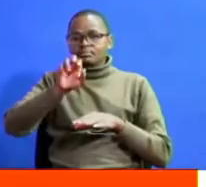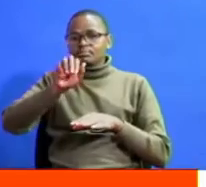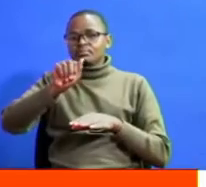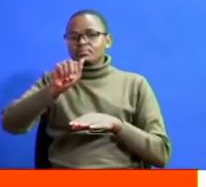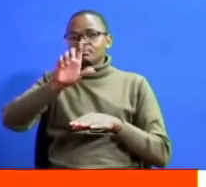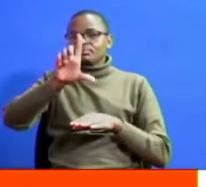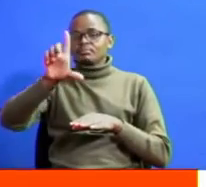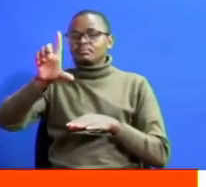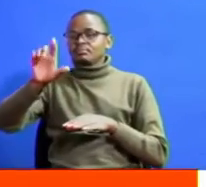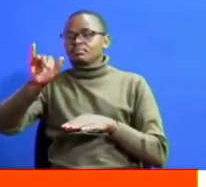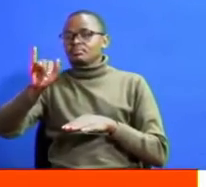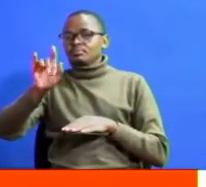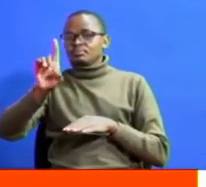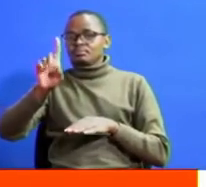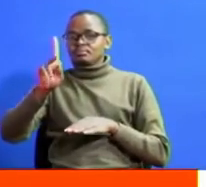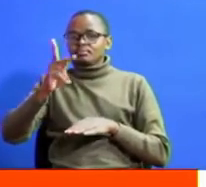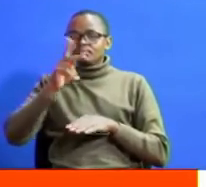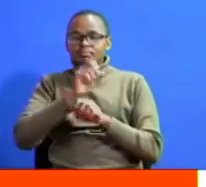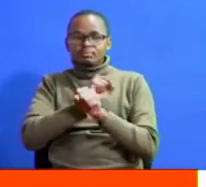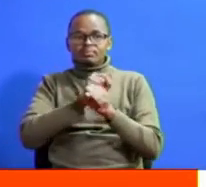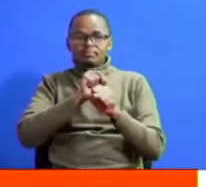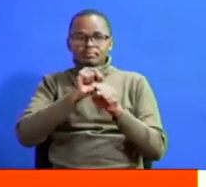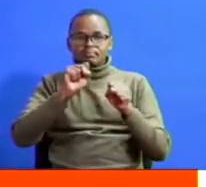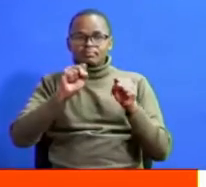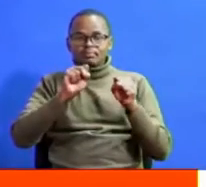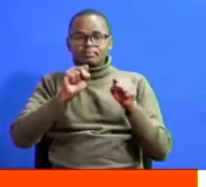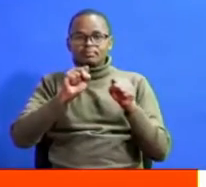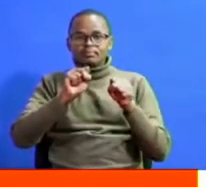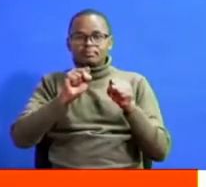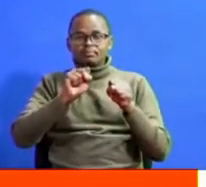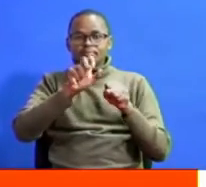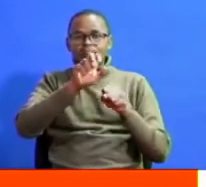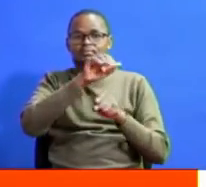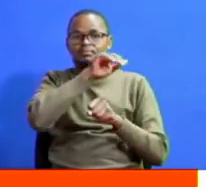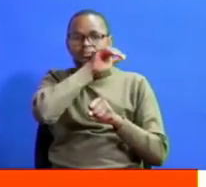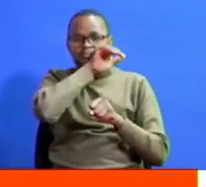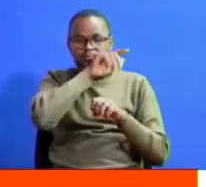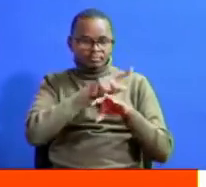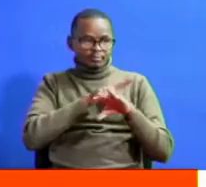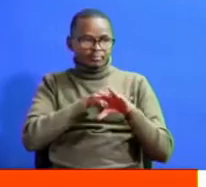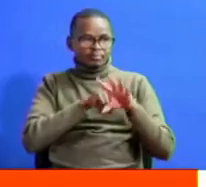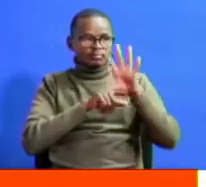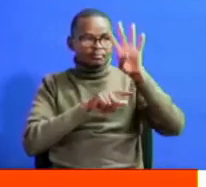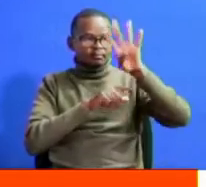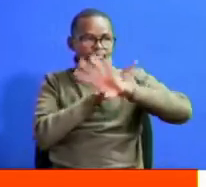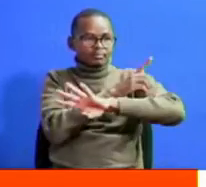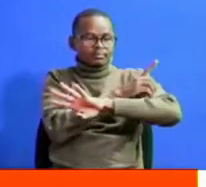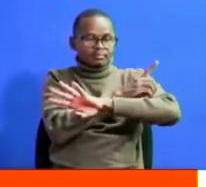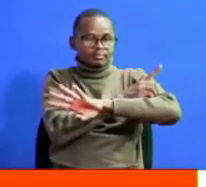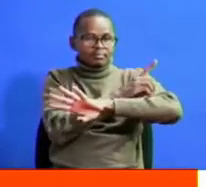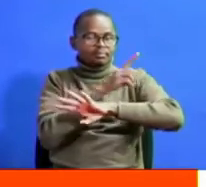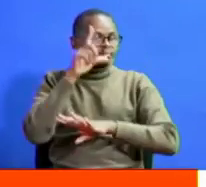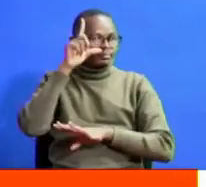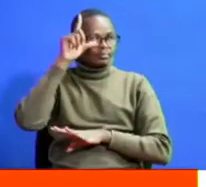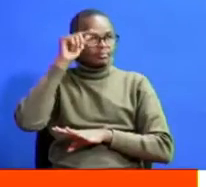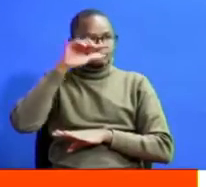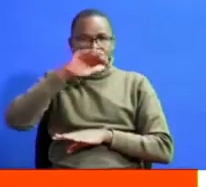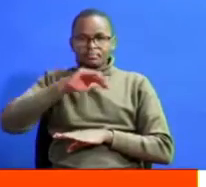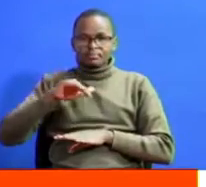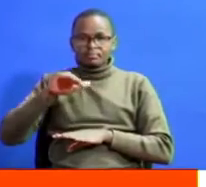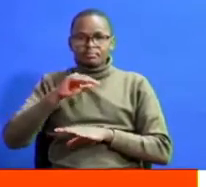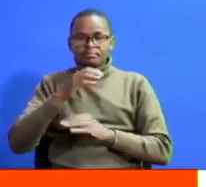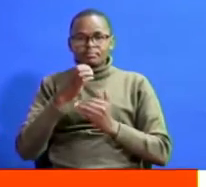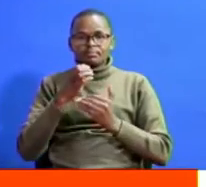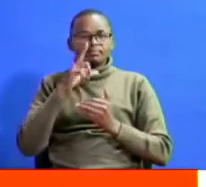the Azimio la Umoja One Kenya presidential candidate Raila Odinga during his four-day tour of the coast region that ended